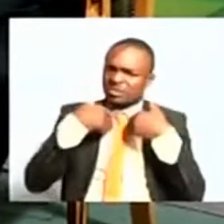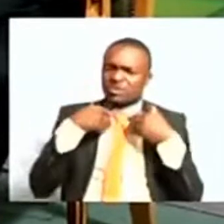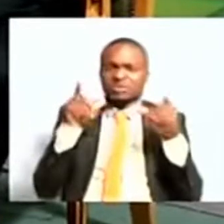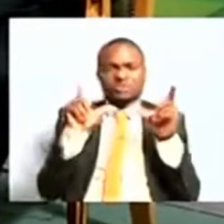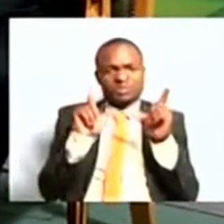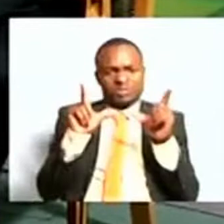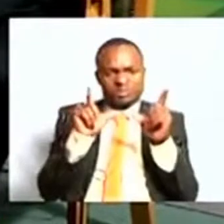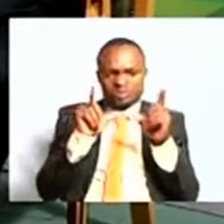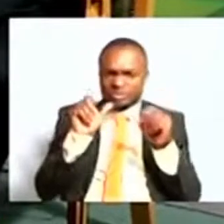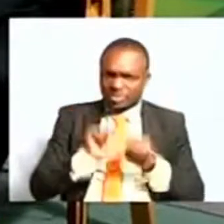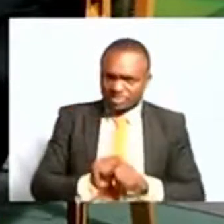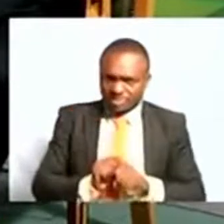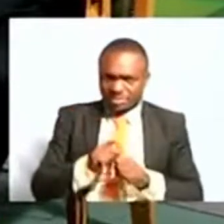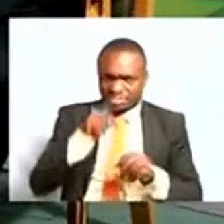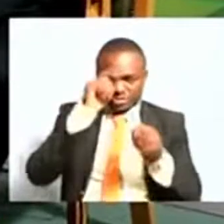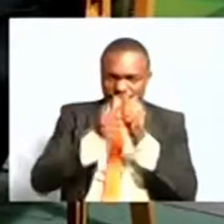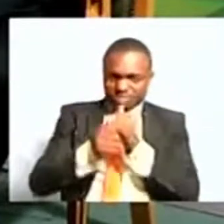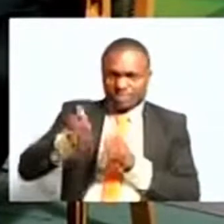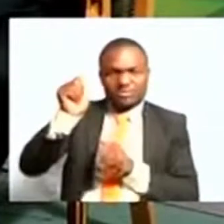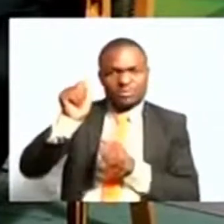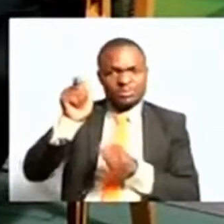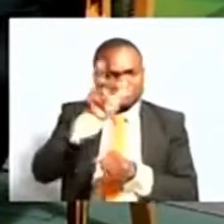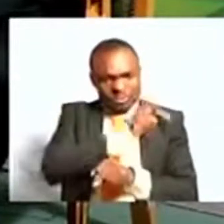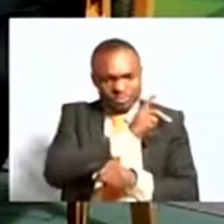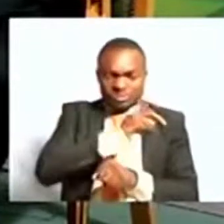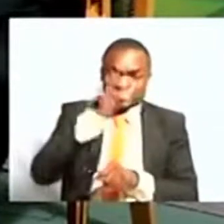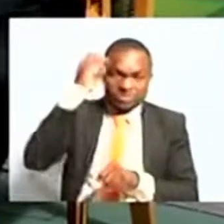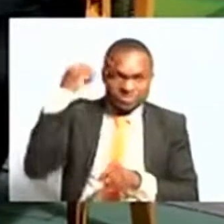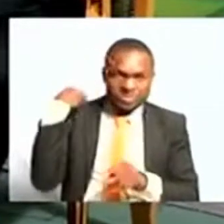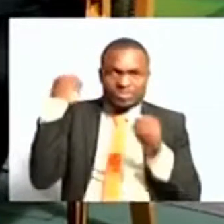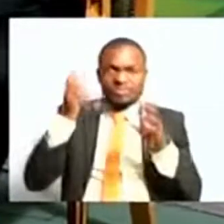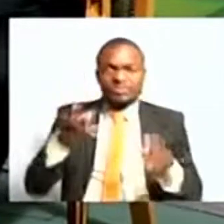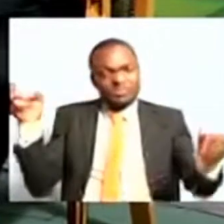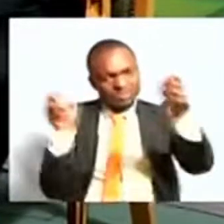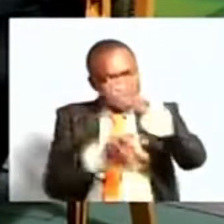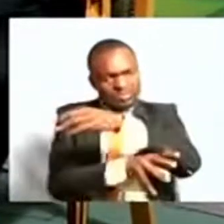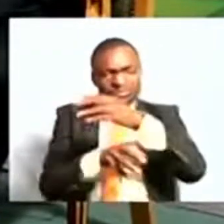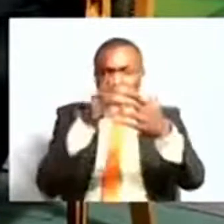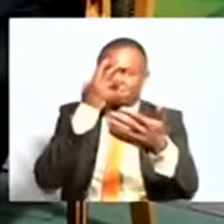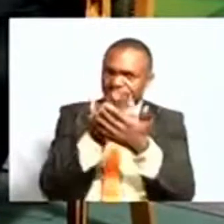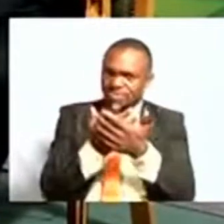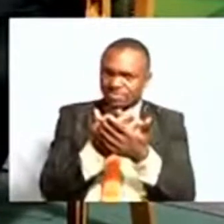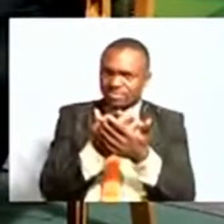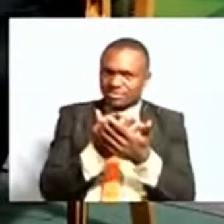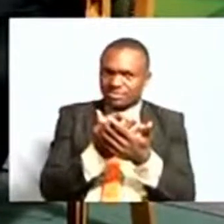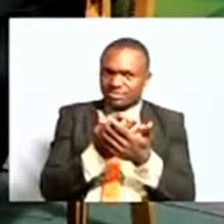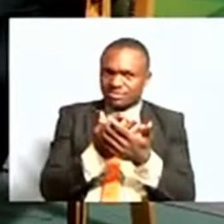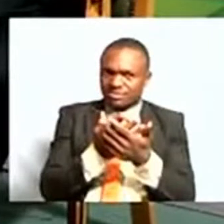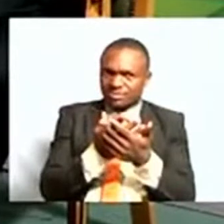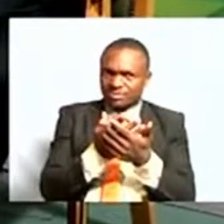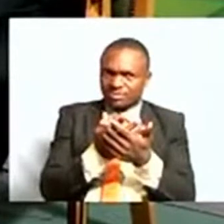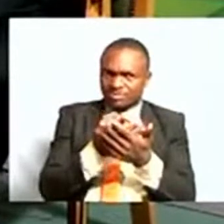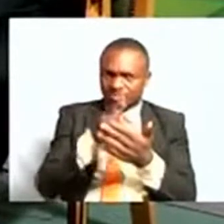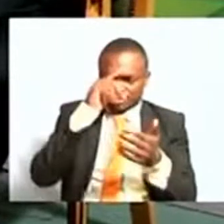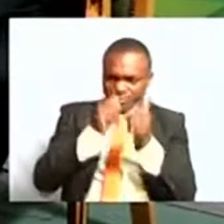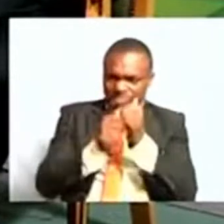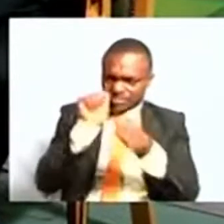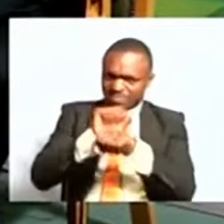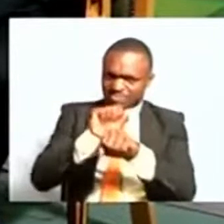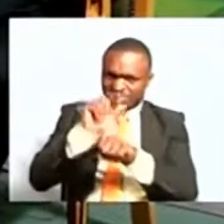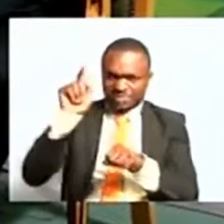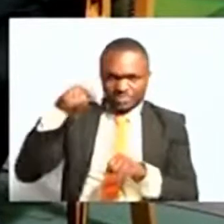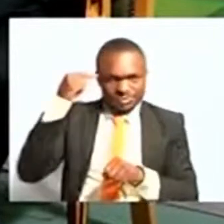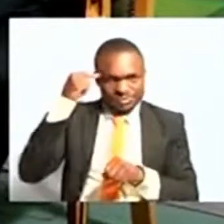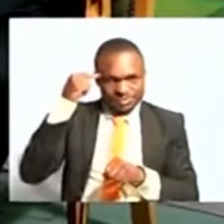wotembele pamuso just because he's a police officer. Africa myself, mwaleta ube na kanti because babomba mu buteeko.